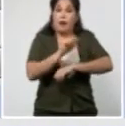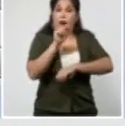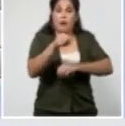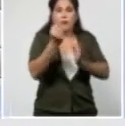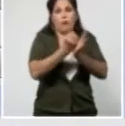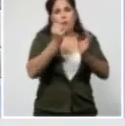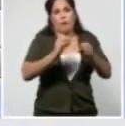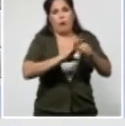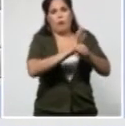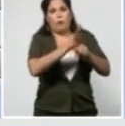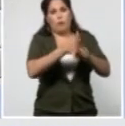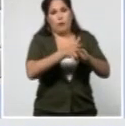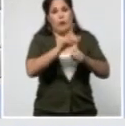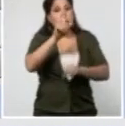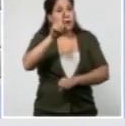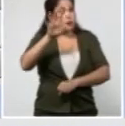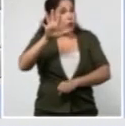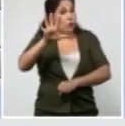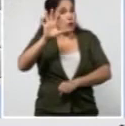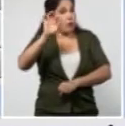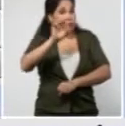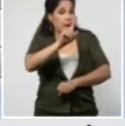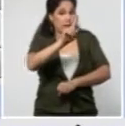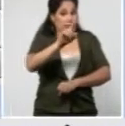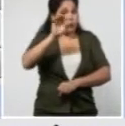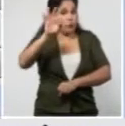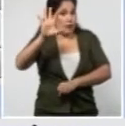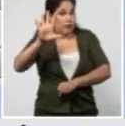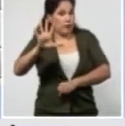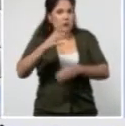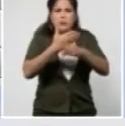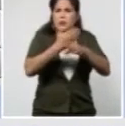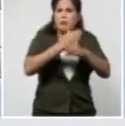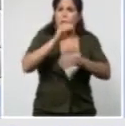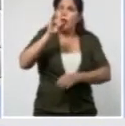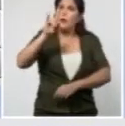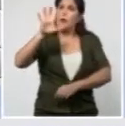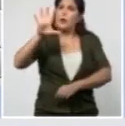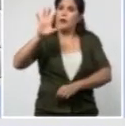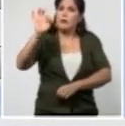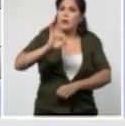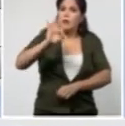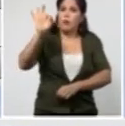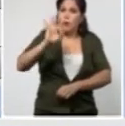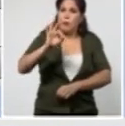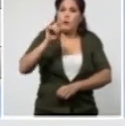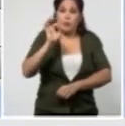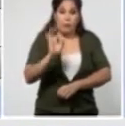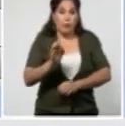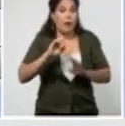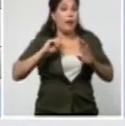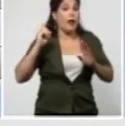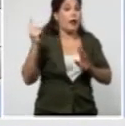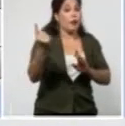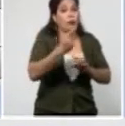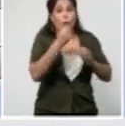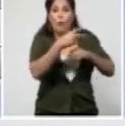same 185 countries remained reporting cases of COVID-19. This